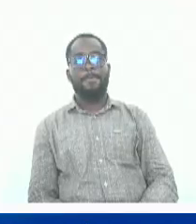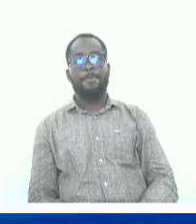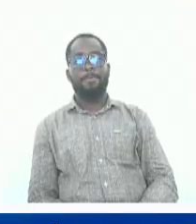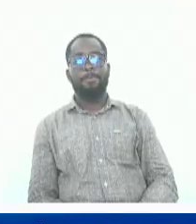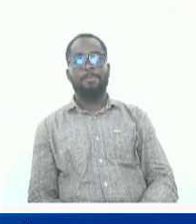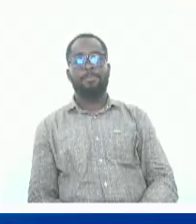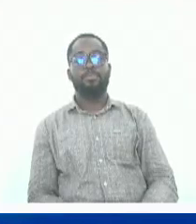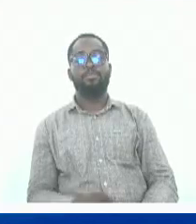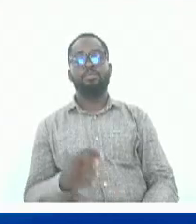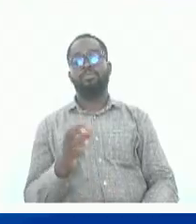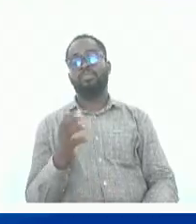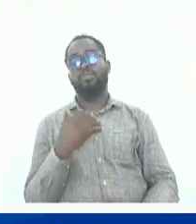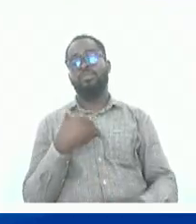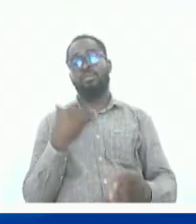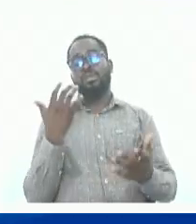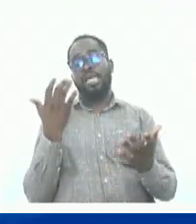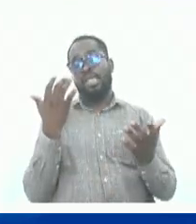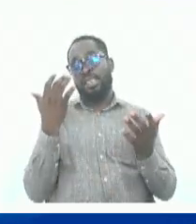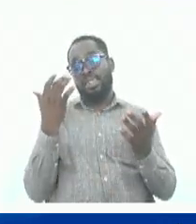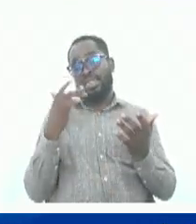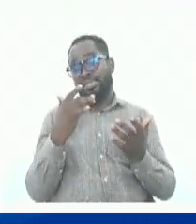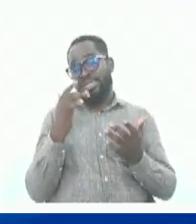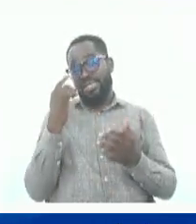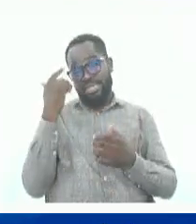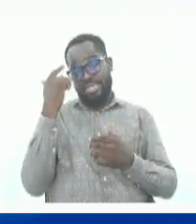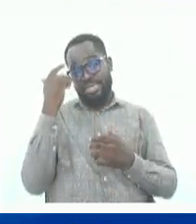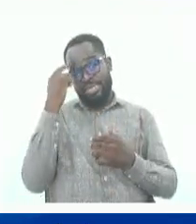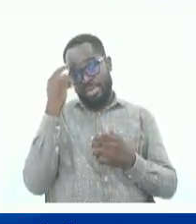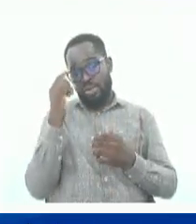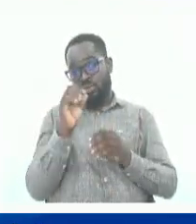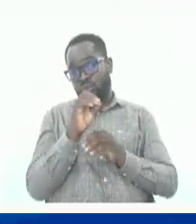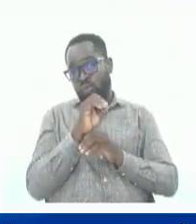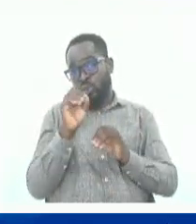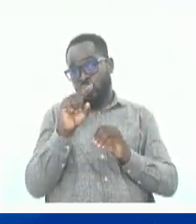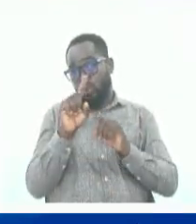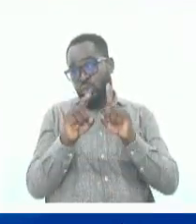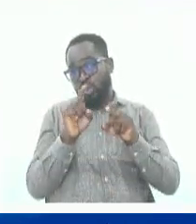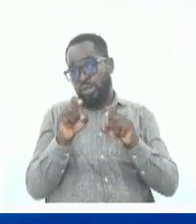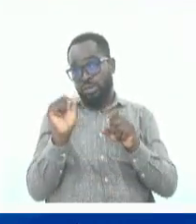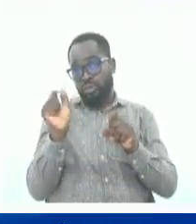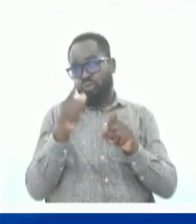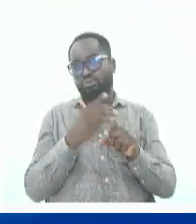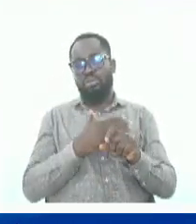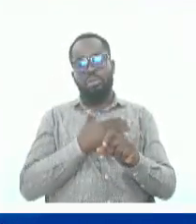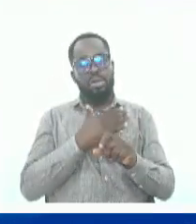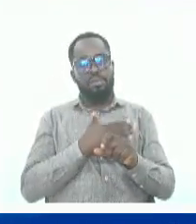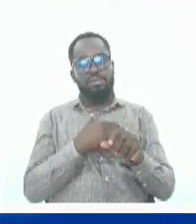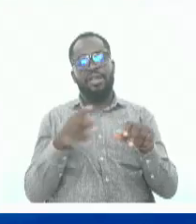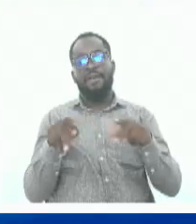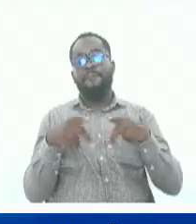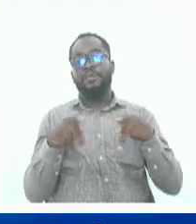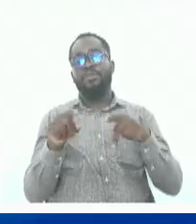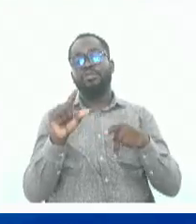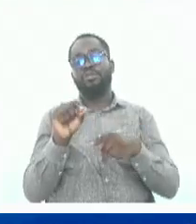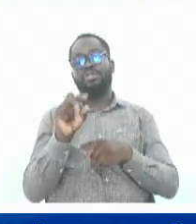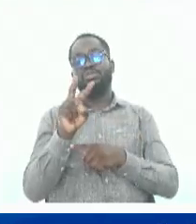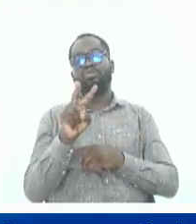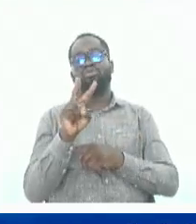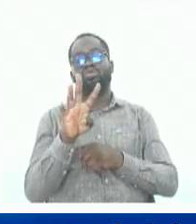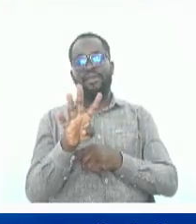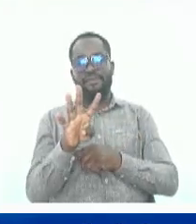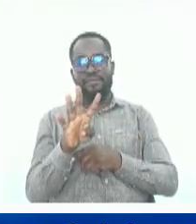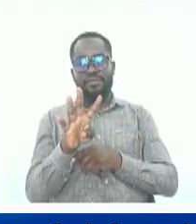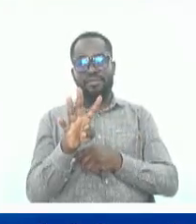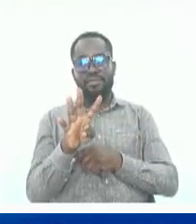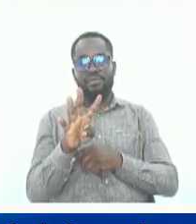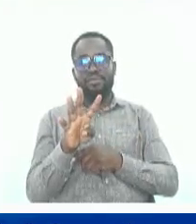Okay, I do take it that there are no comments or questions, which means our unit holders are happy with the performance in 2024.